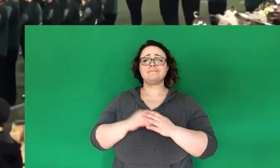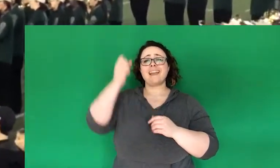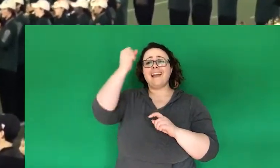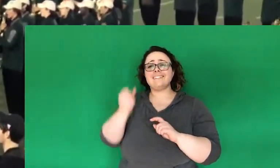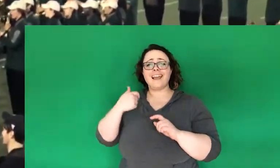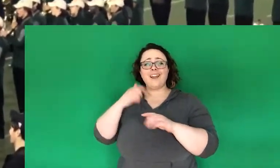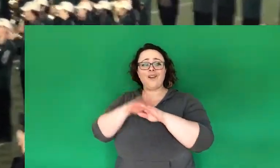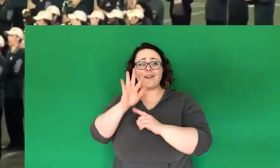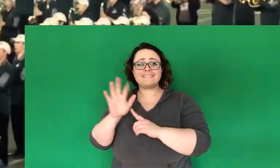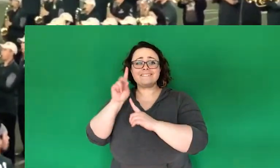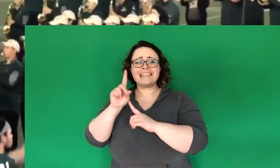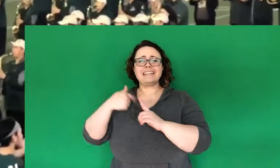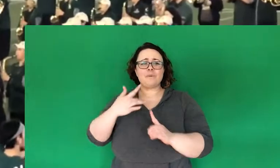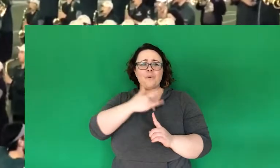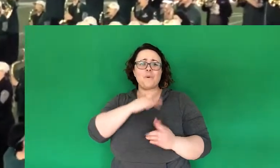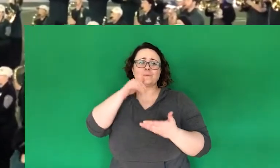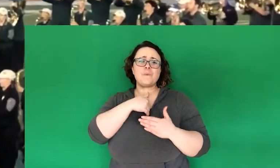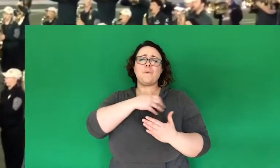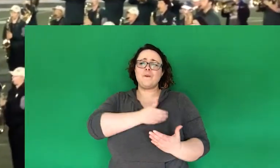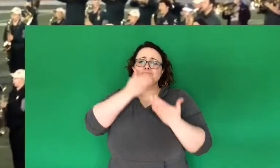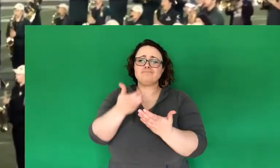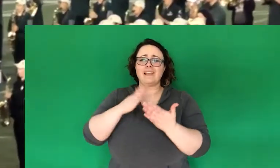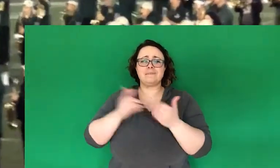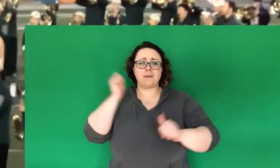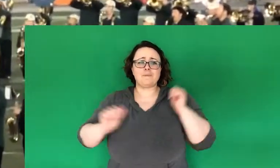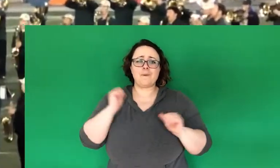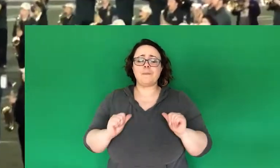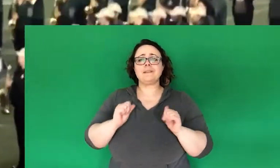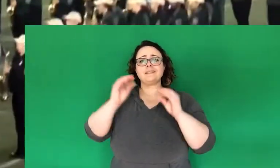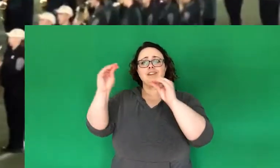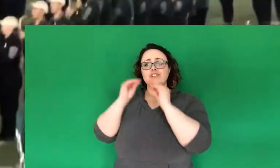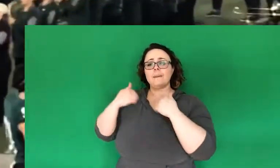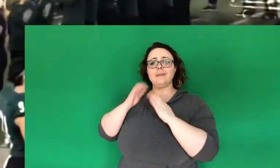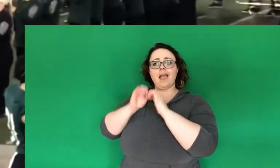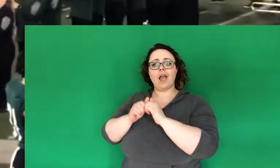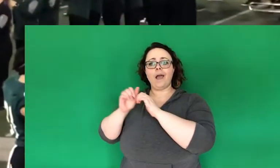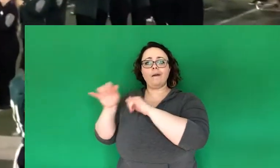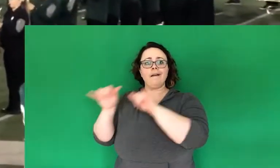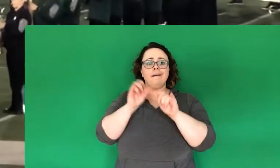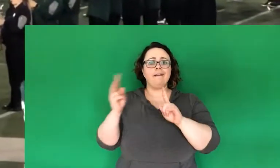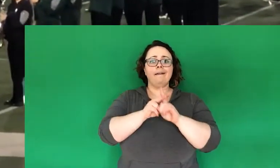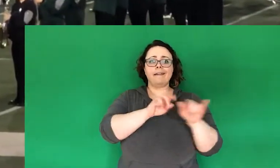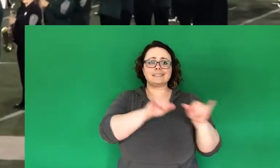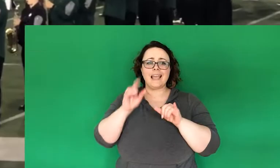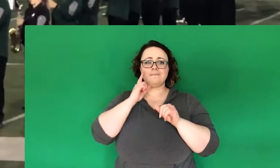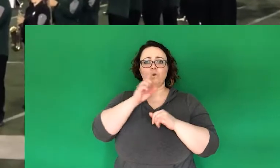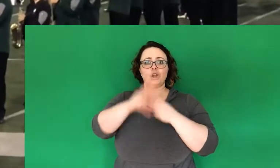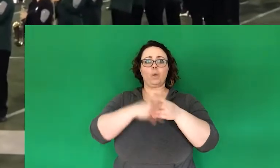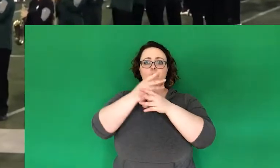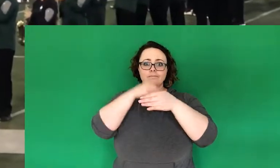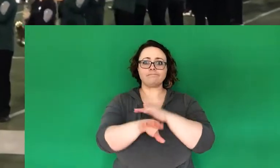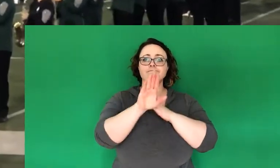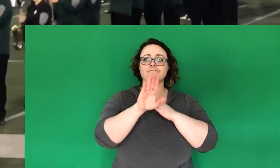I was on the field every Saturday and I put my heart and soul into that, and that taught me how to do the same for when I